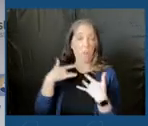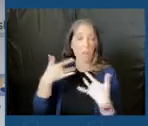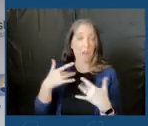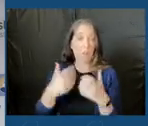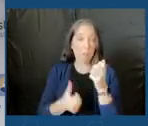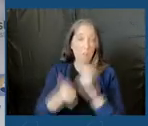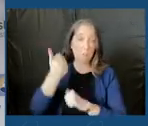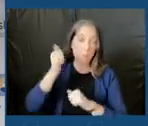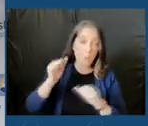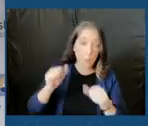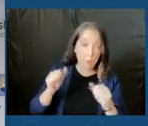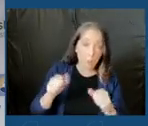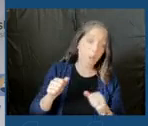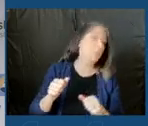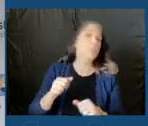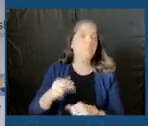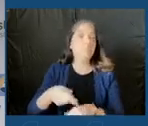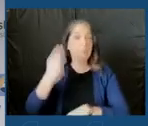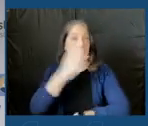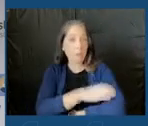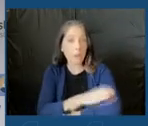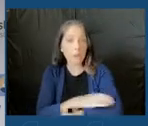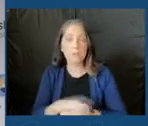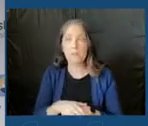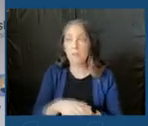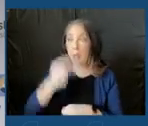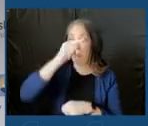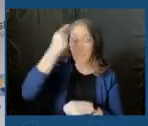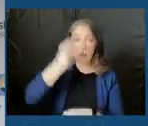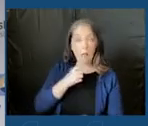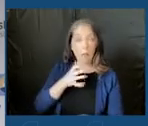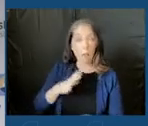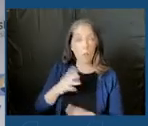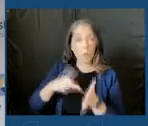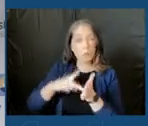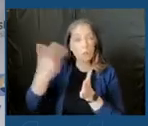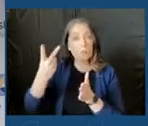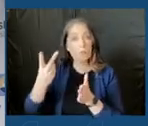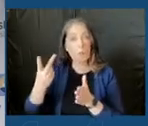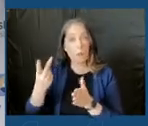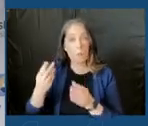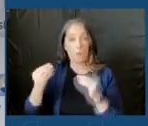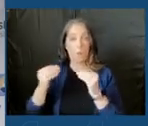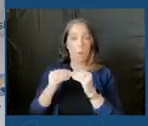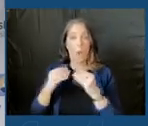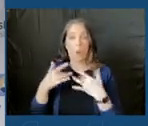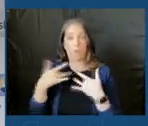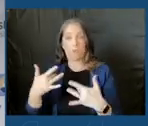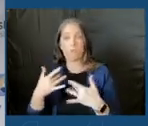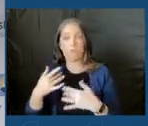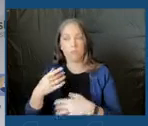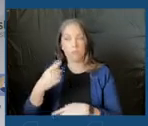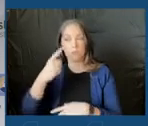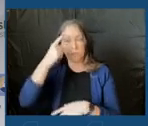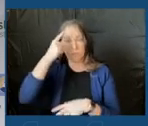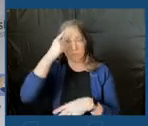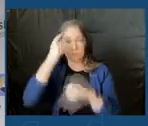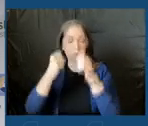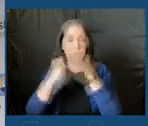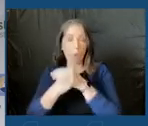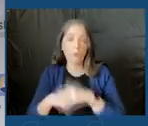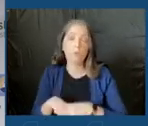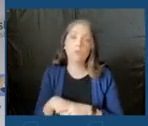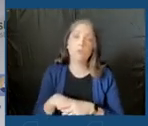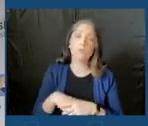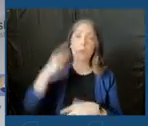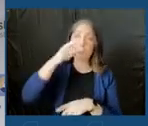have hypertension. Black women were 2 times more likely to have a stroke. Black women were 3 times more likely to die